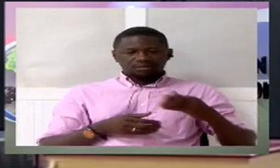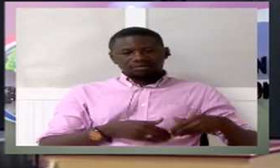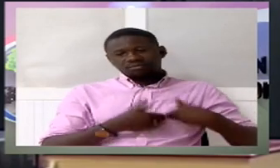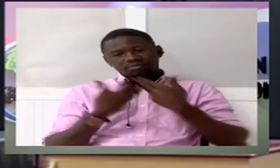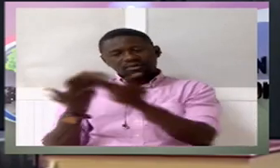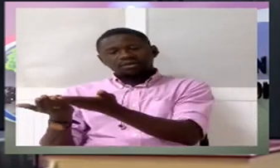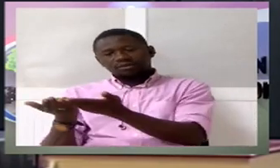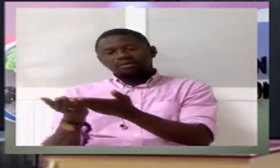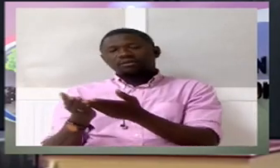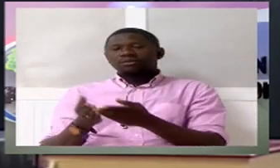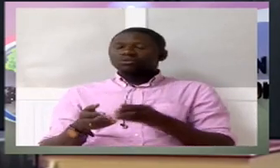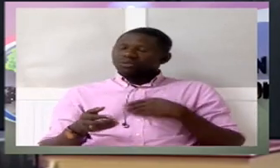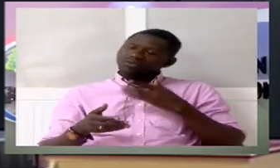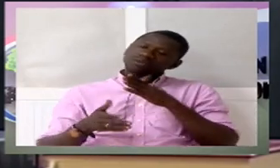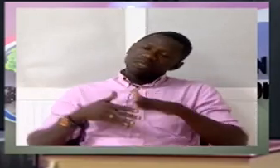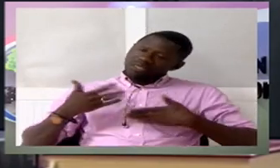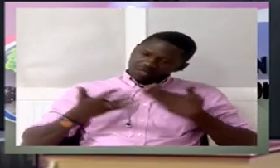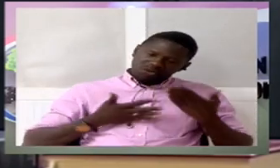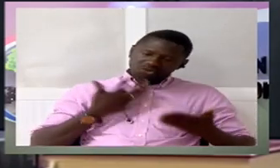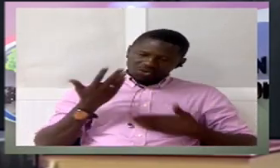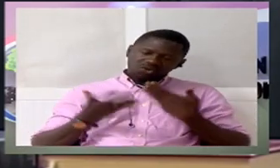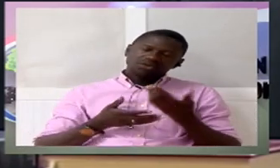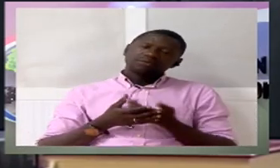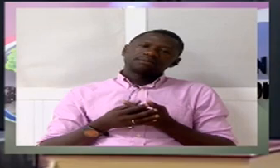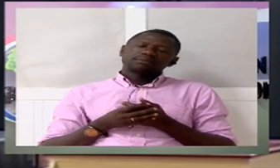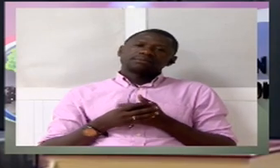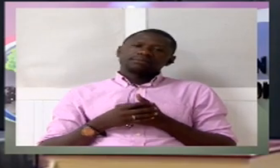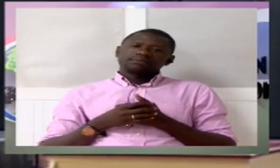so as to at least enjoy